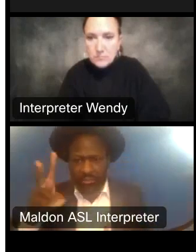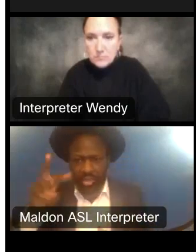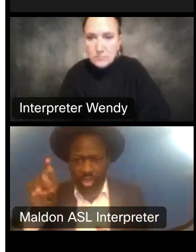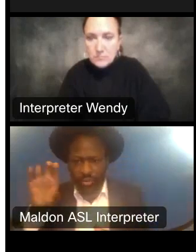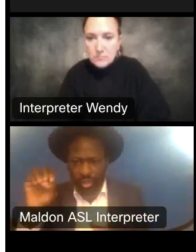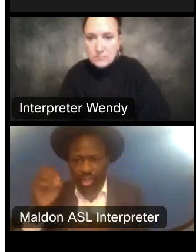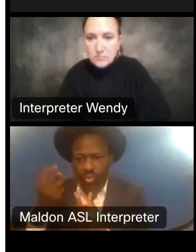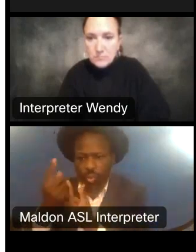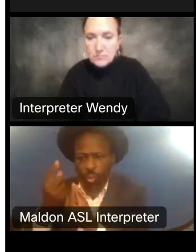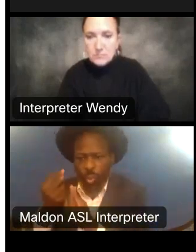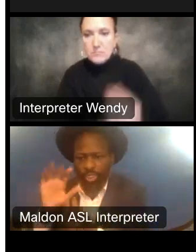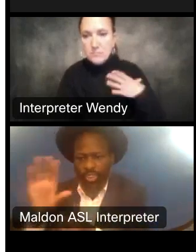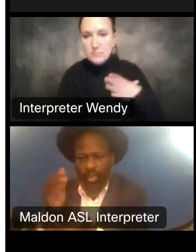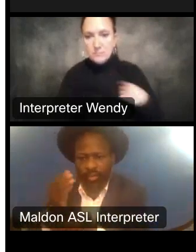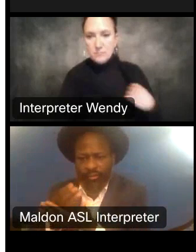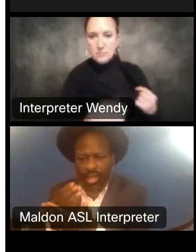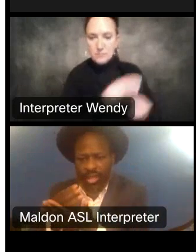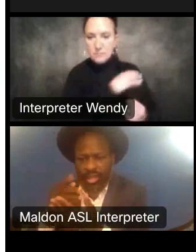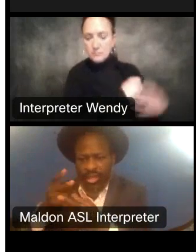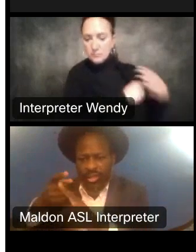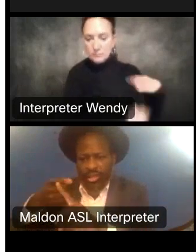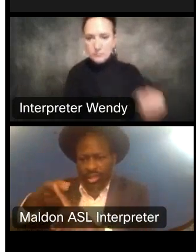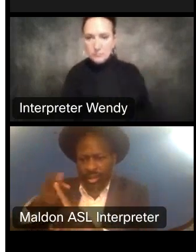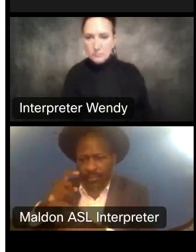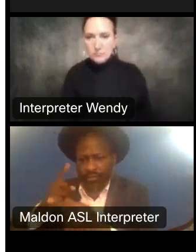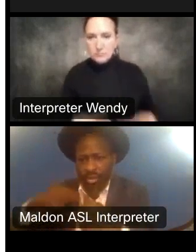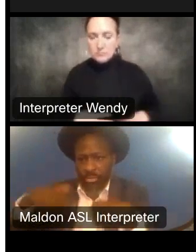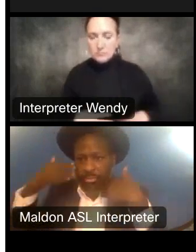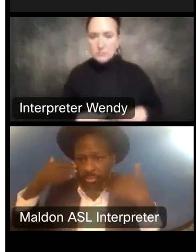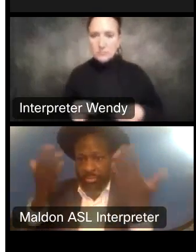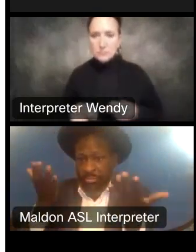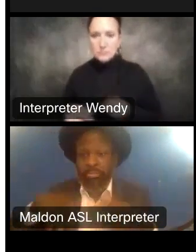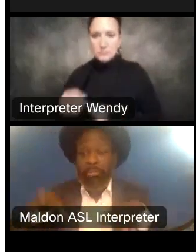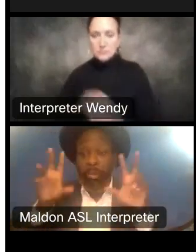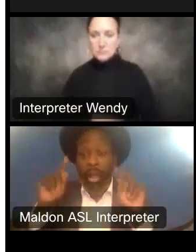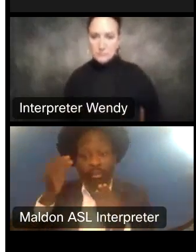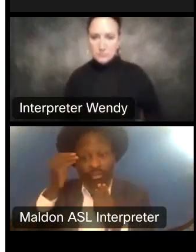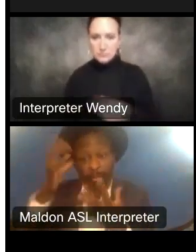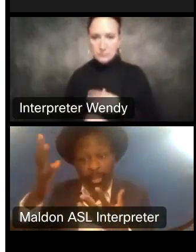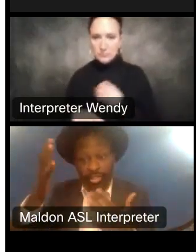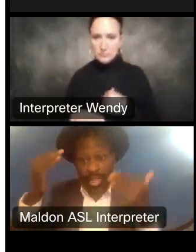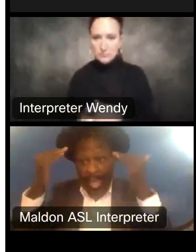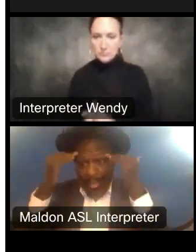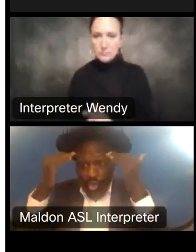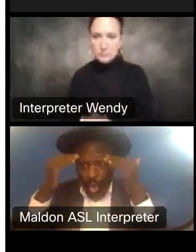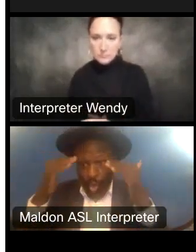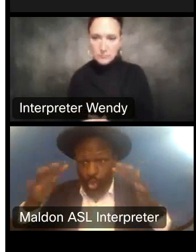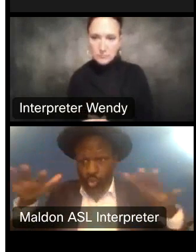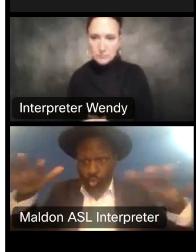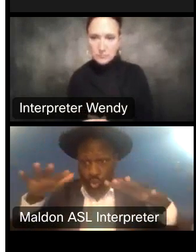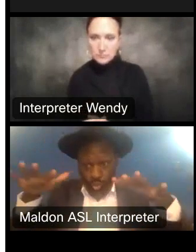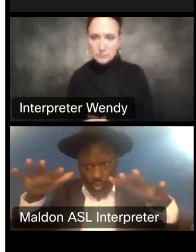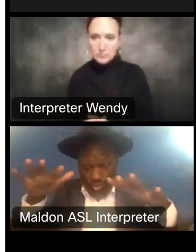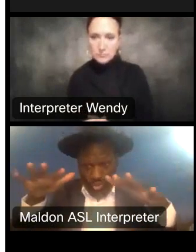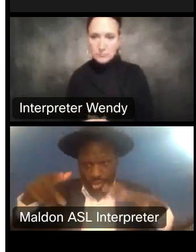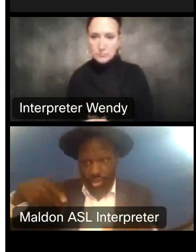their midday storage project. The information that I know that is out there in the public, beyond where we have met